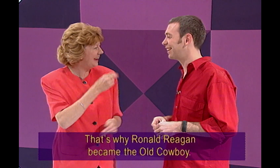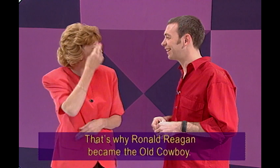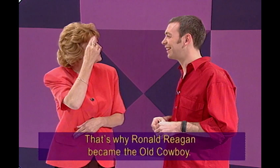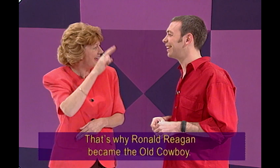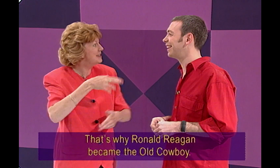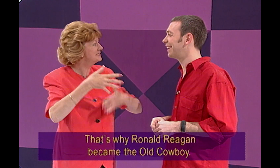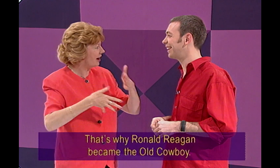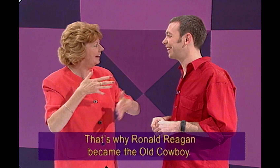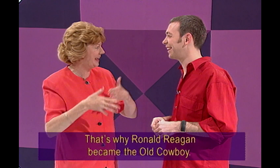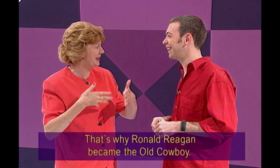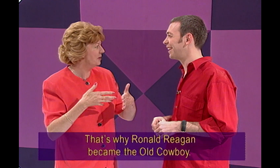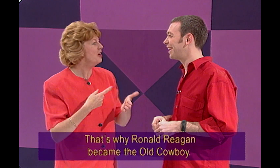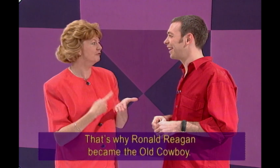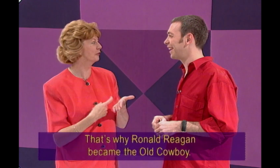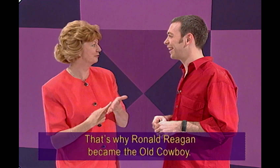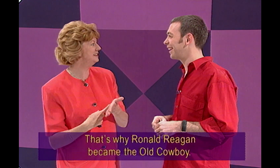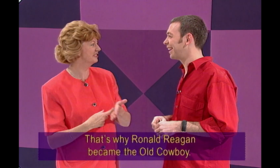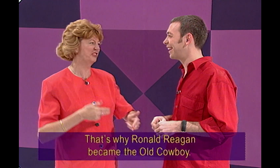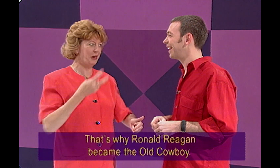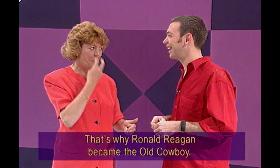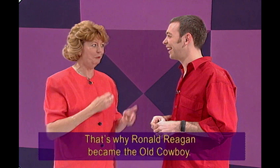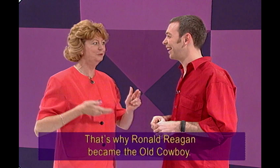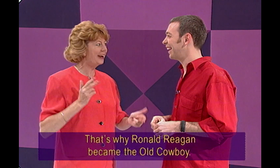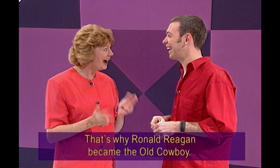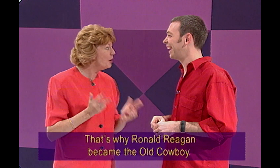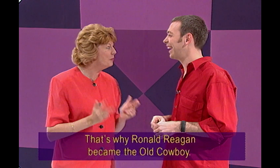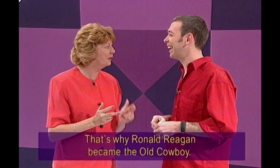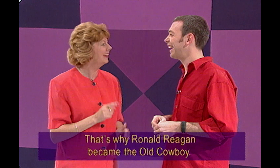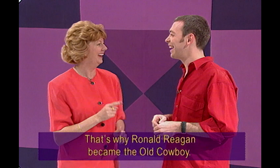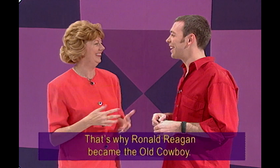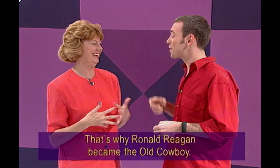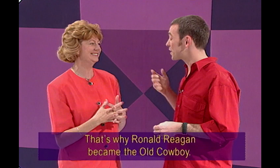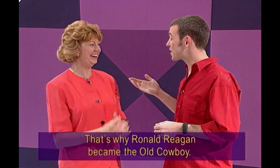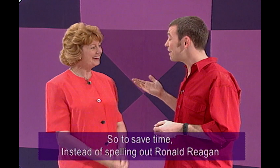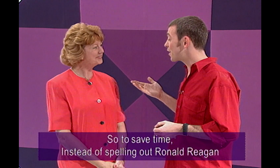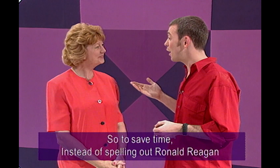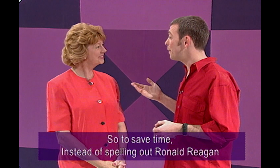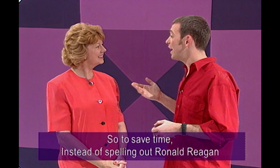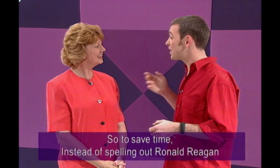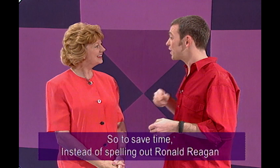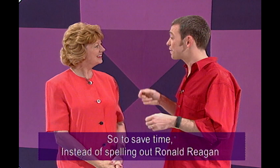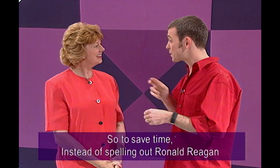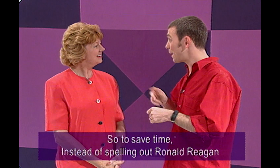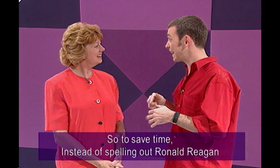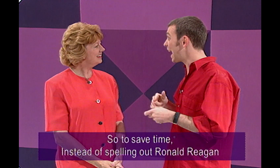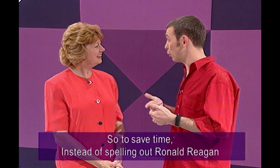that's why he was named, sign name, Ronald Reagan, the old cowboy. So, to save time, instead of spelling out